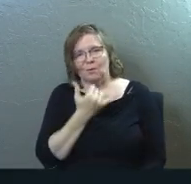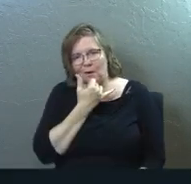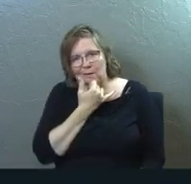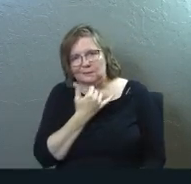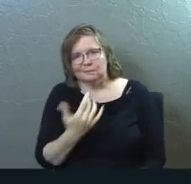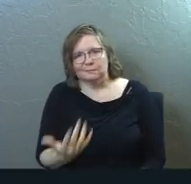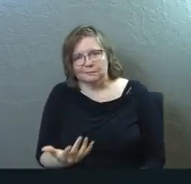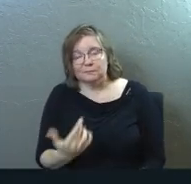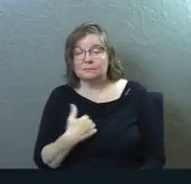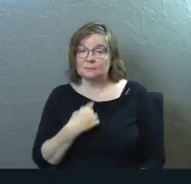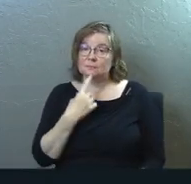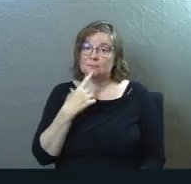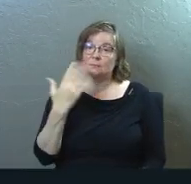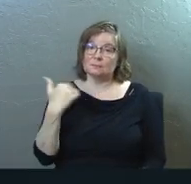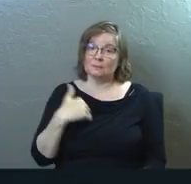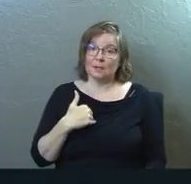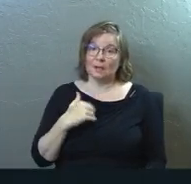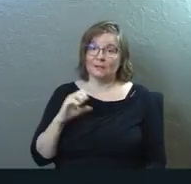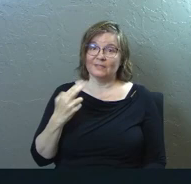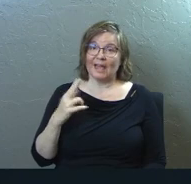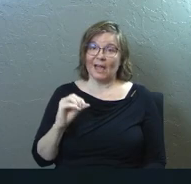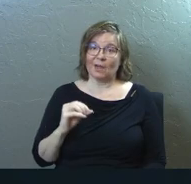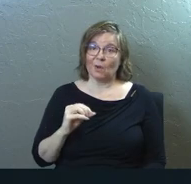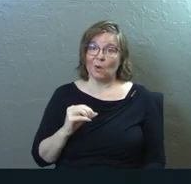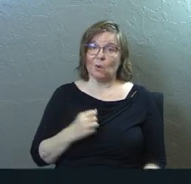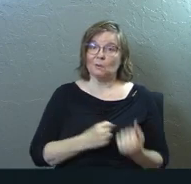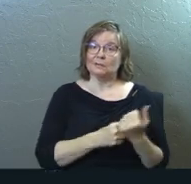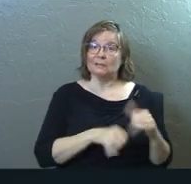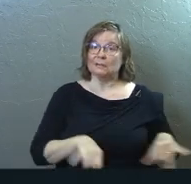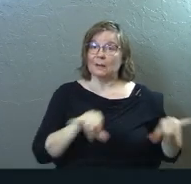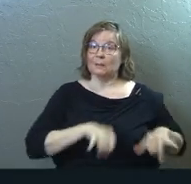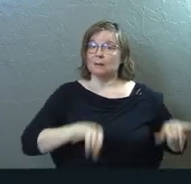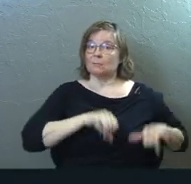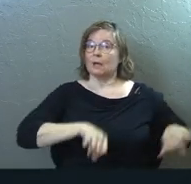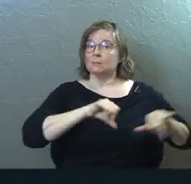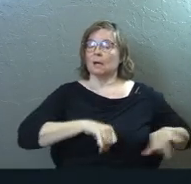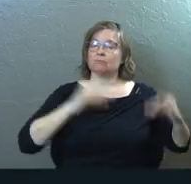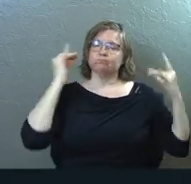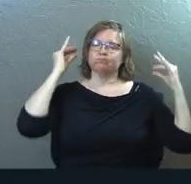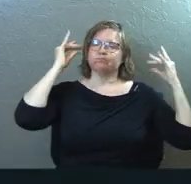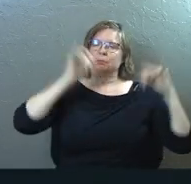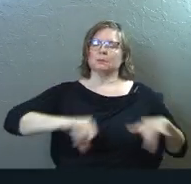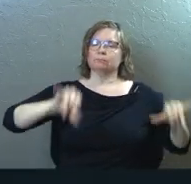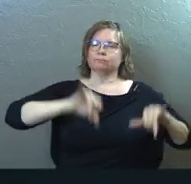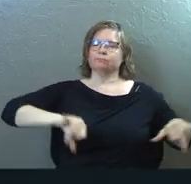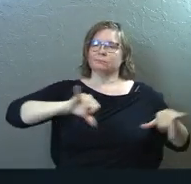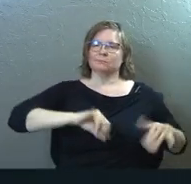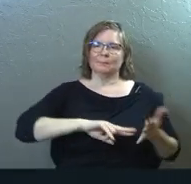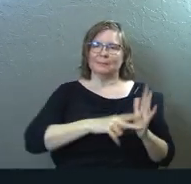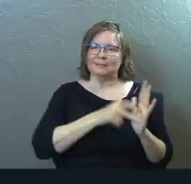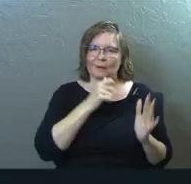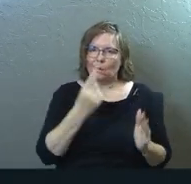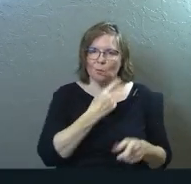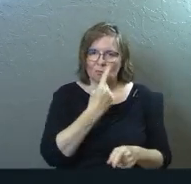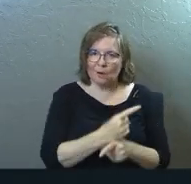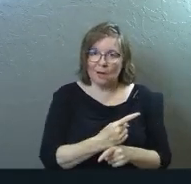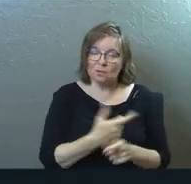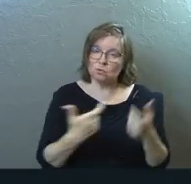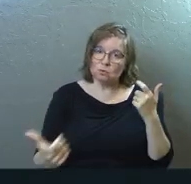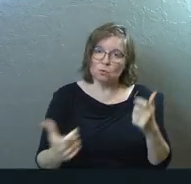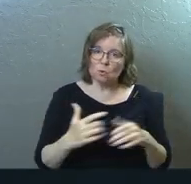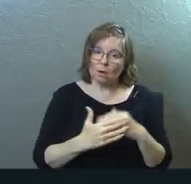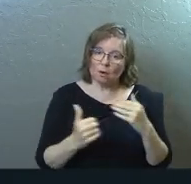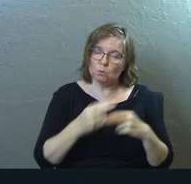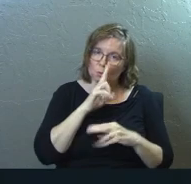wrong, right? Like we said, we got the echo chamber going and we need to get out of it because we aren't always right. It's a huge call to humility and to